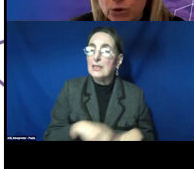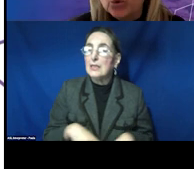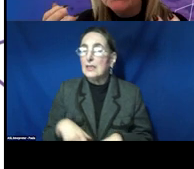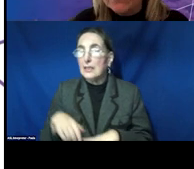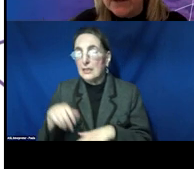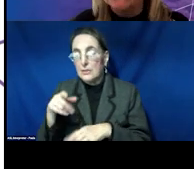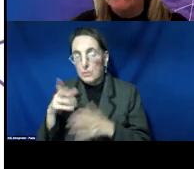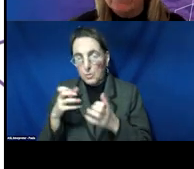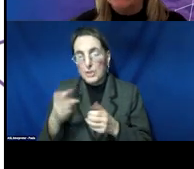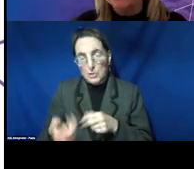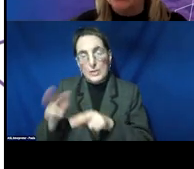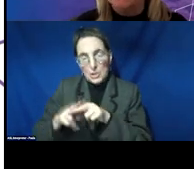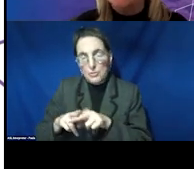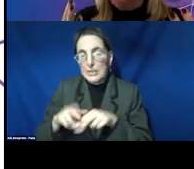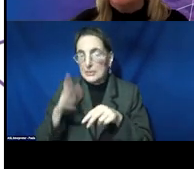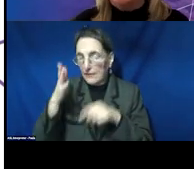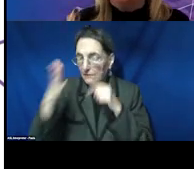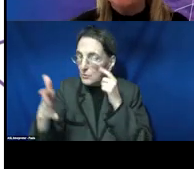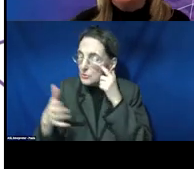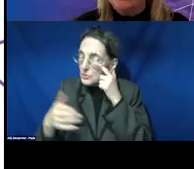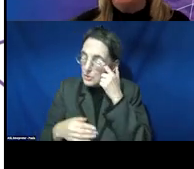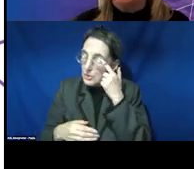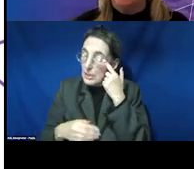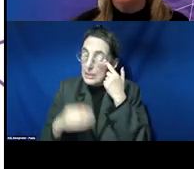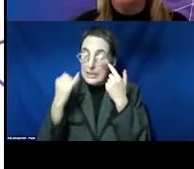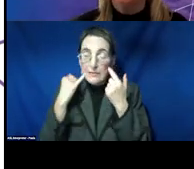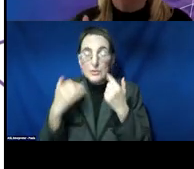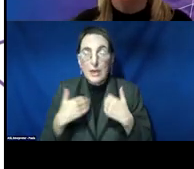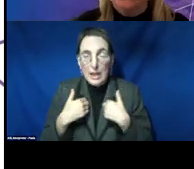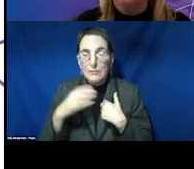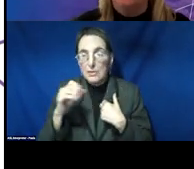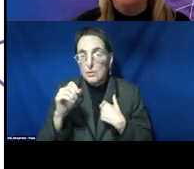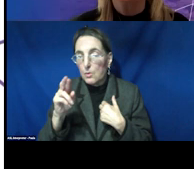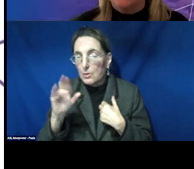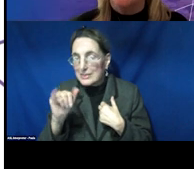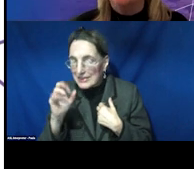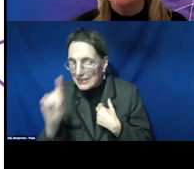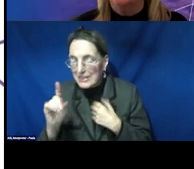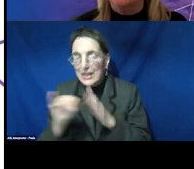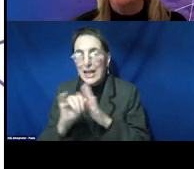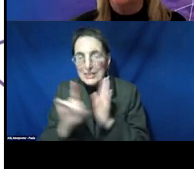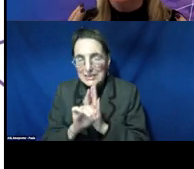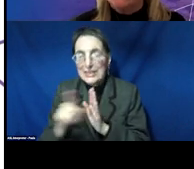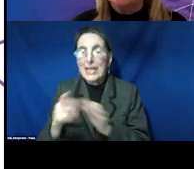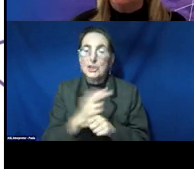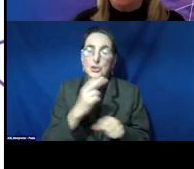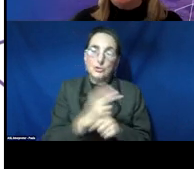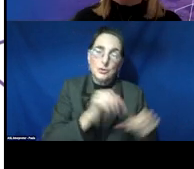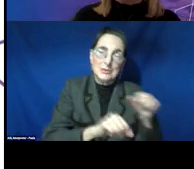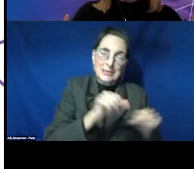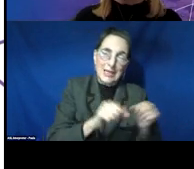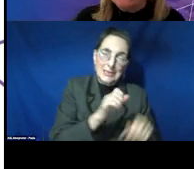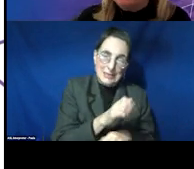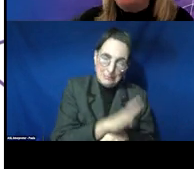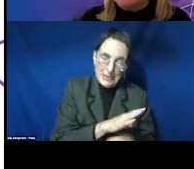to increase this in the future, is if you have an ORCID ID and you use Science CV, it